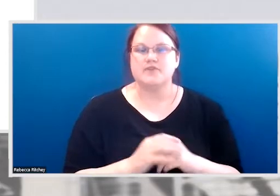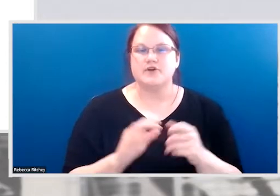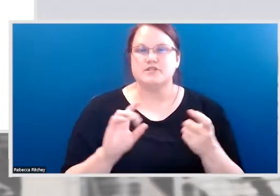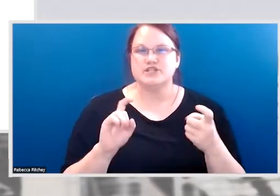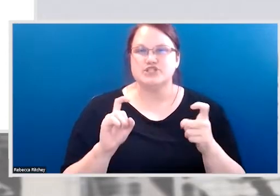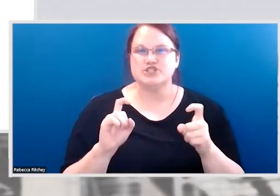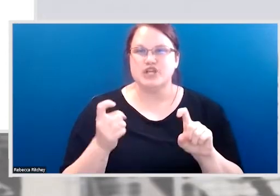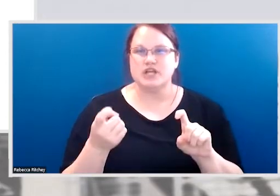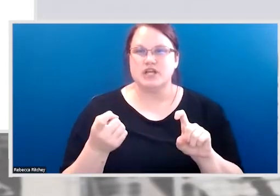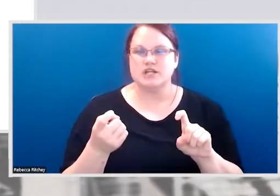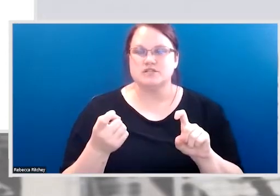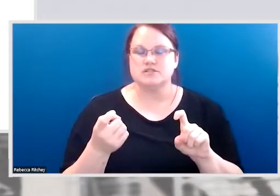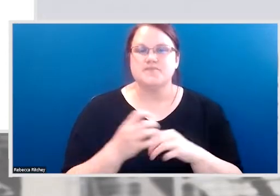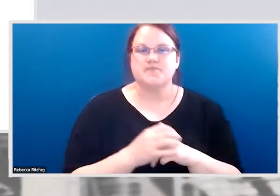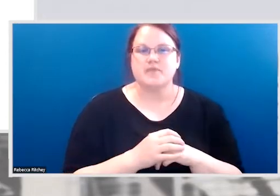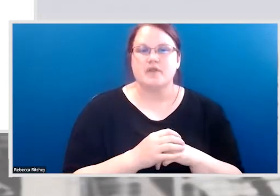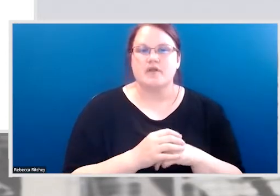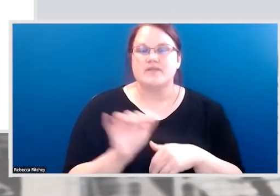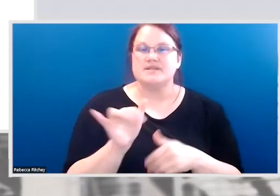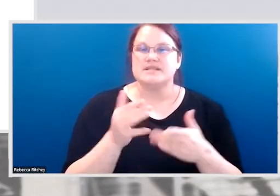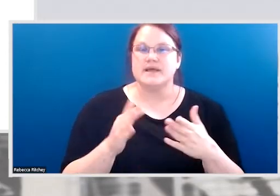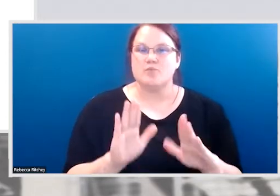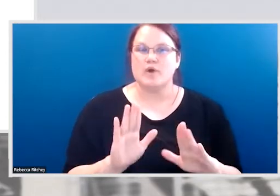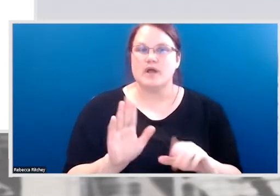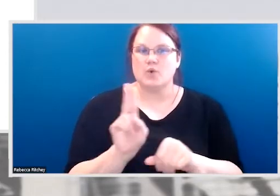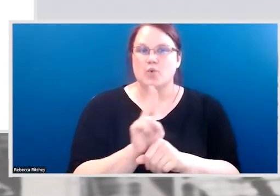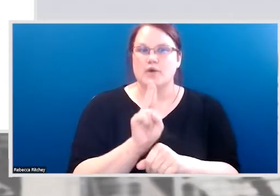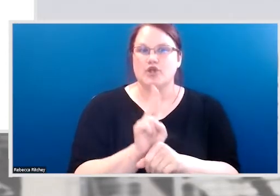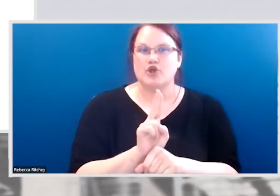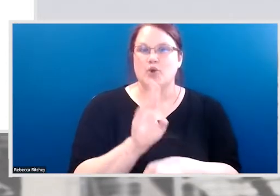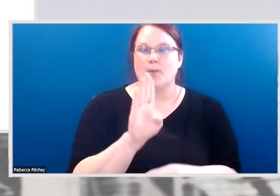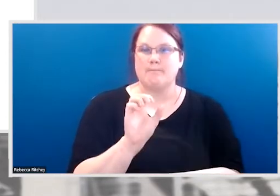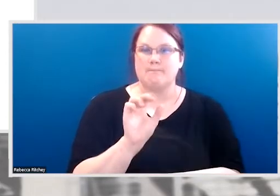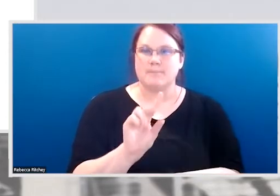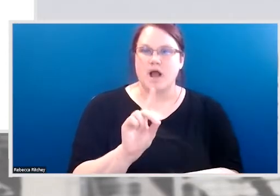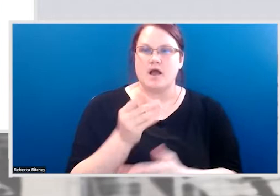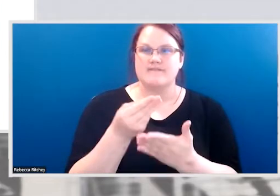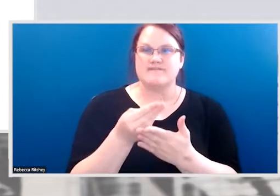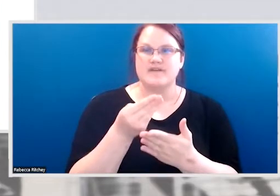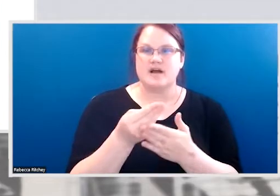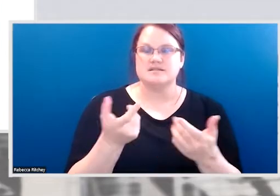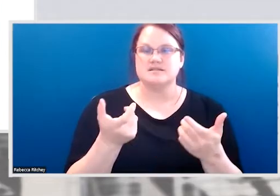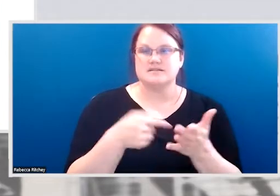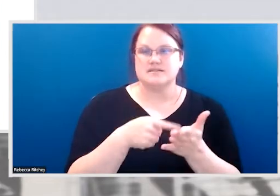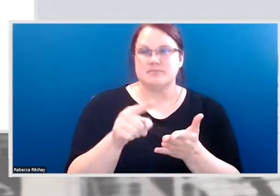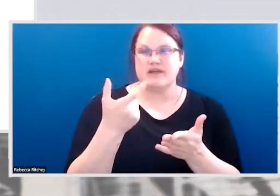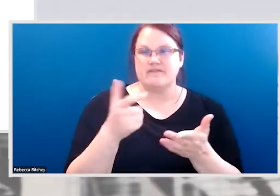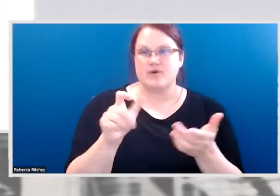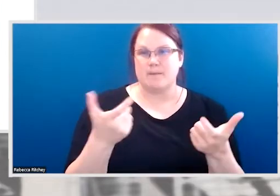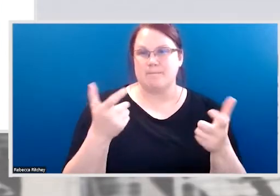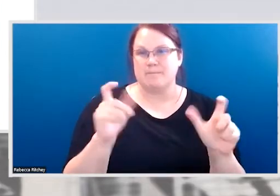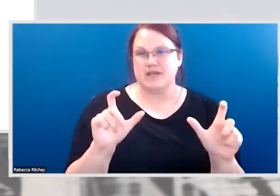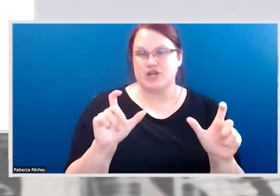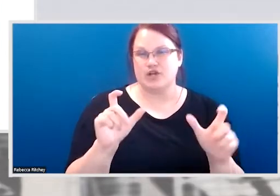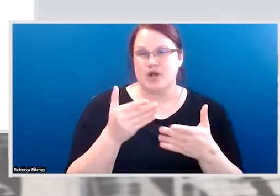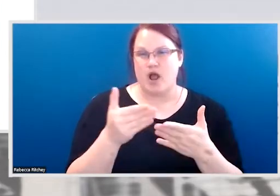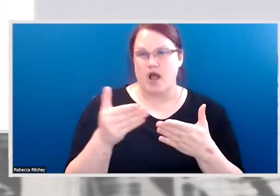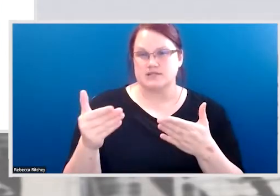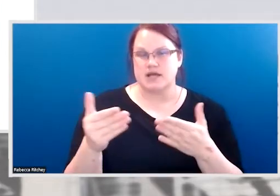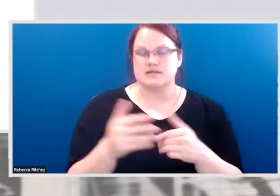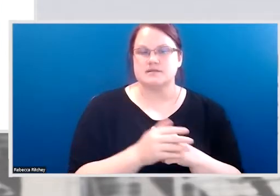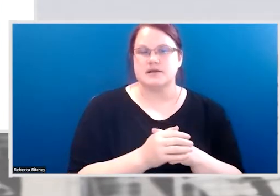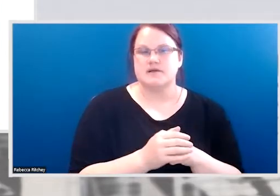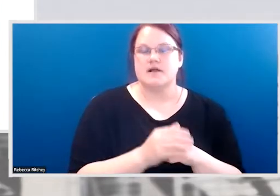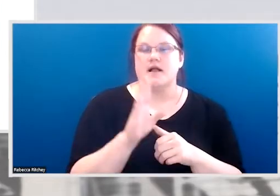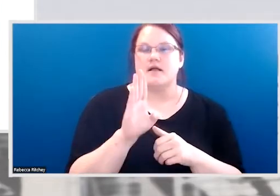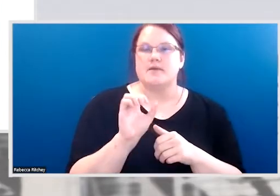two budgets. So in the same way that we use bond funds to pay for our large capital assets, the debt for those bond funds actually